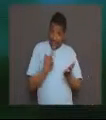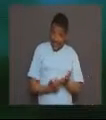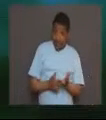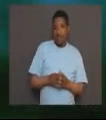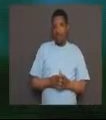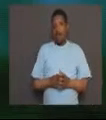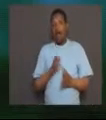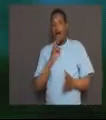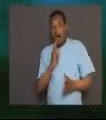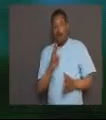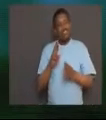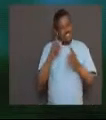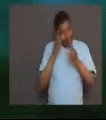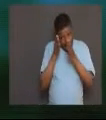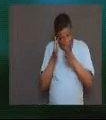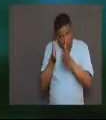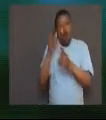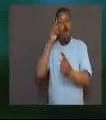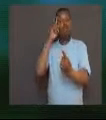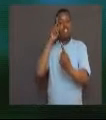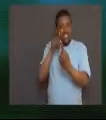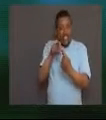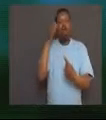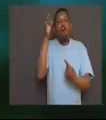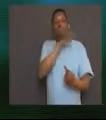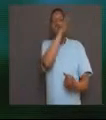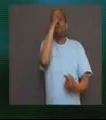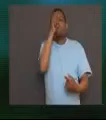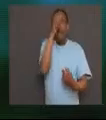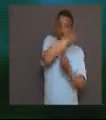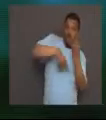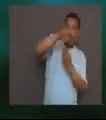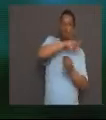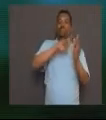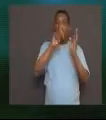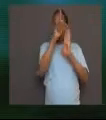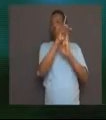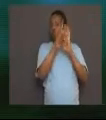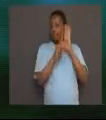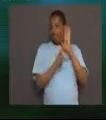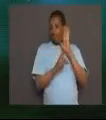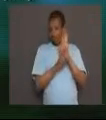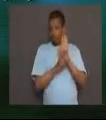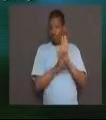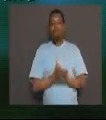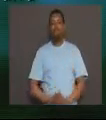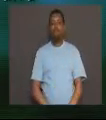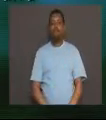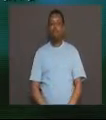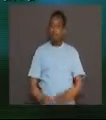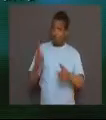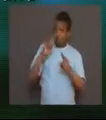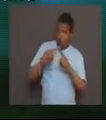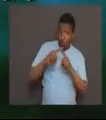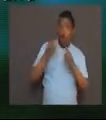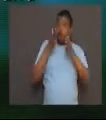These are the specific objectives of Ethiopia's environmental policy: to